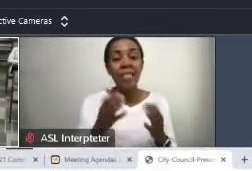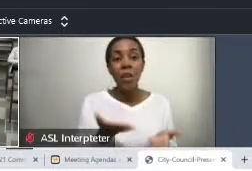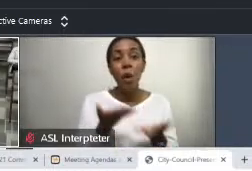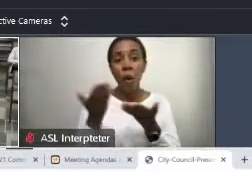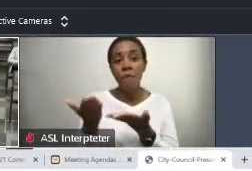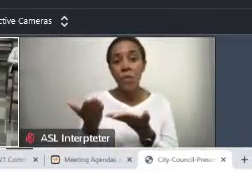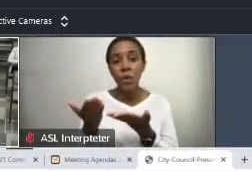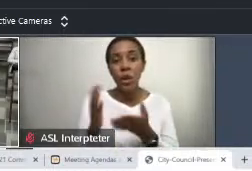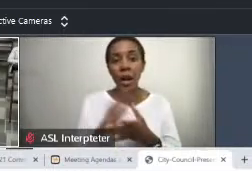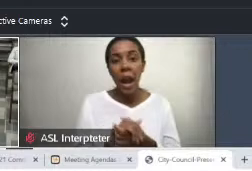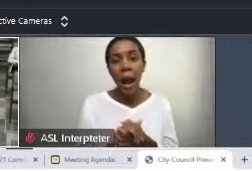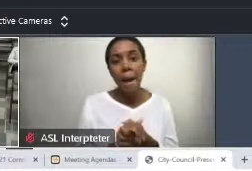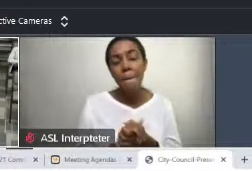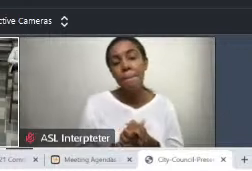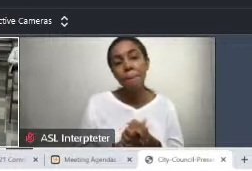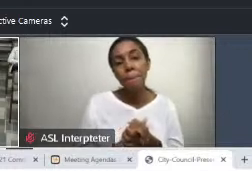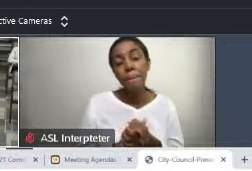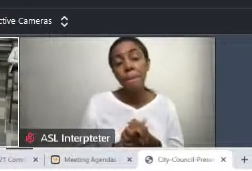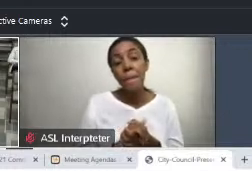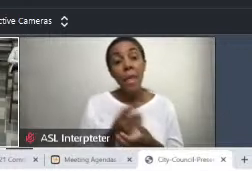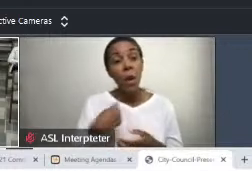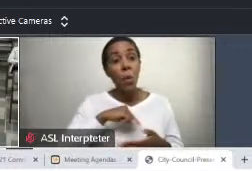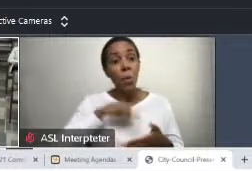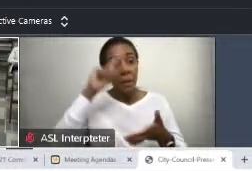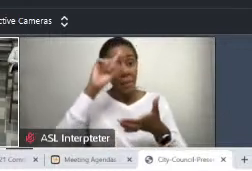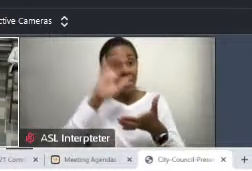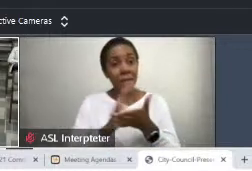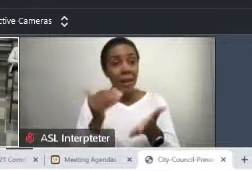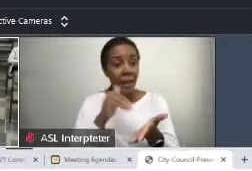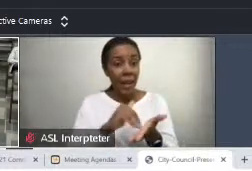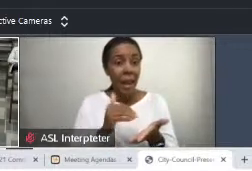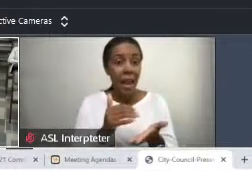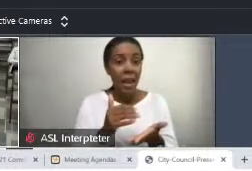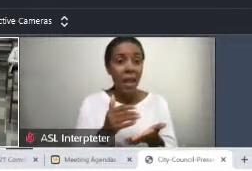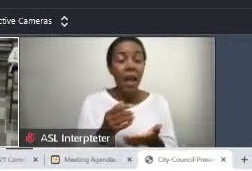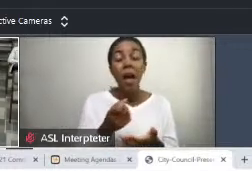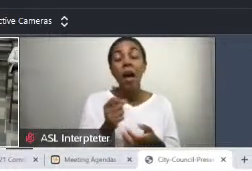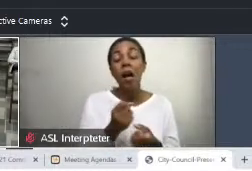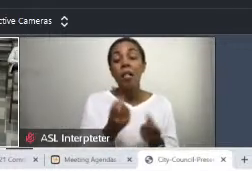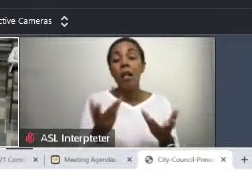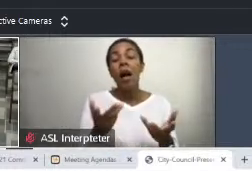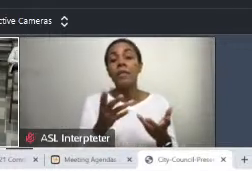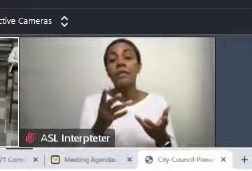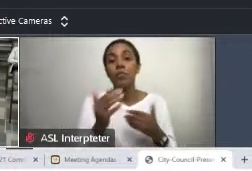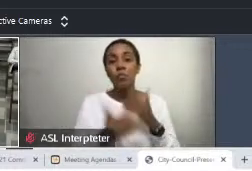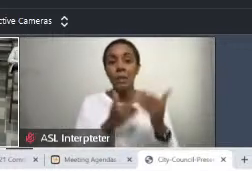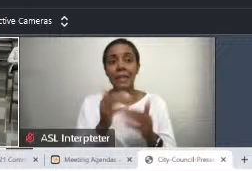like that. We believe, again, and through our free process as the city did,